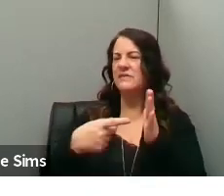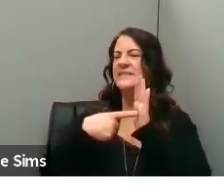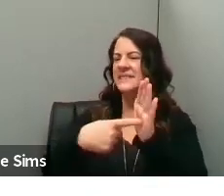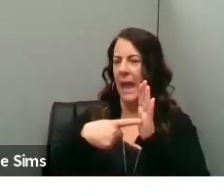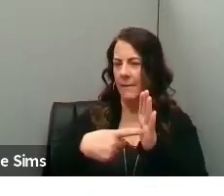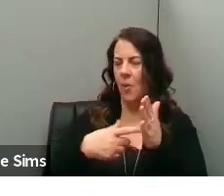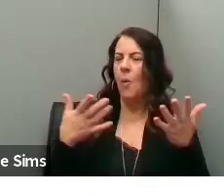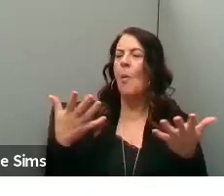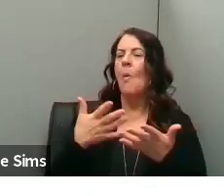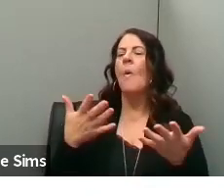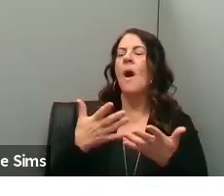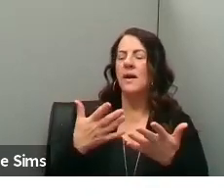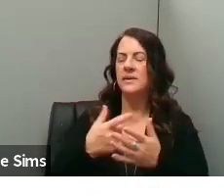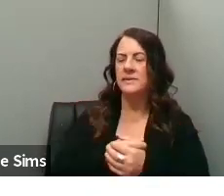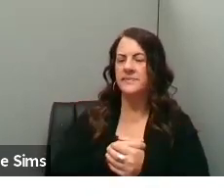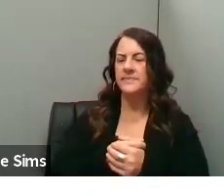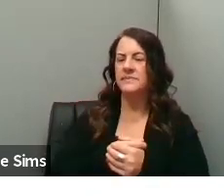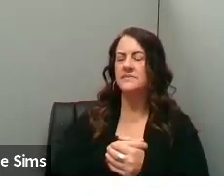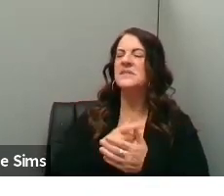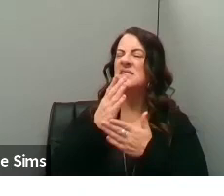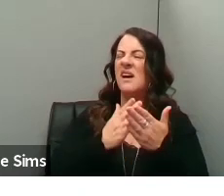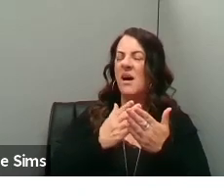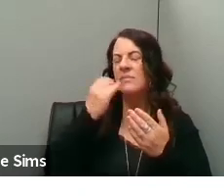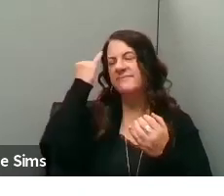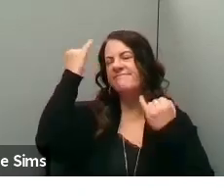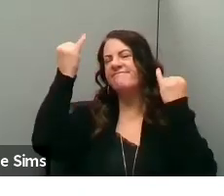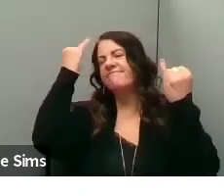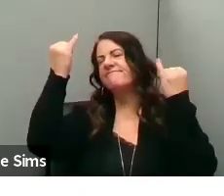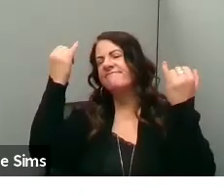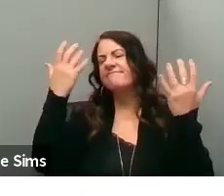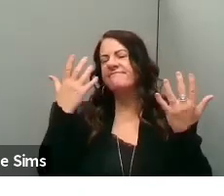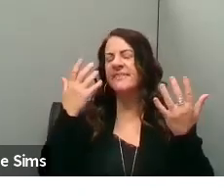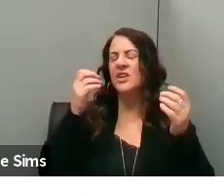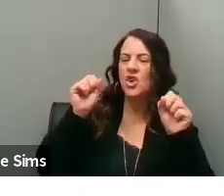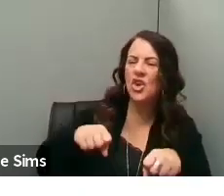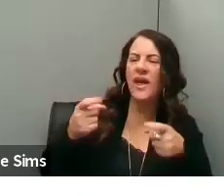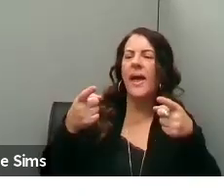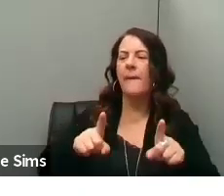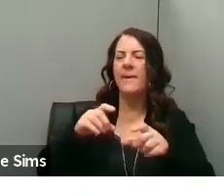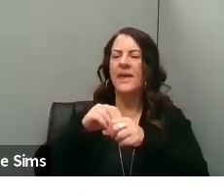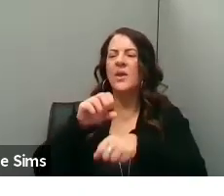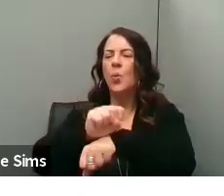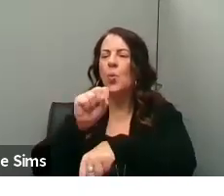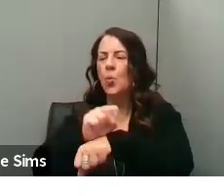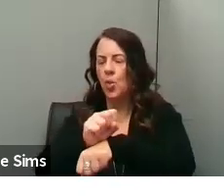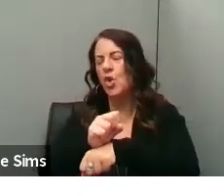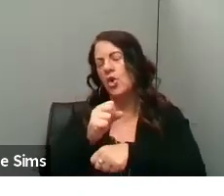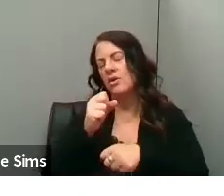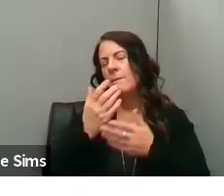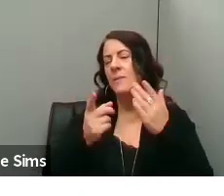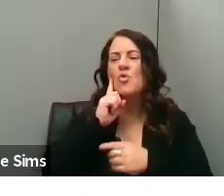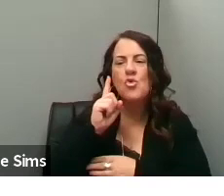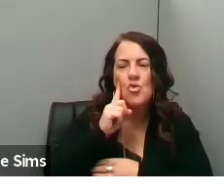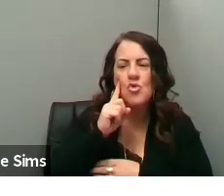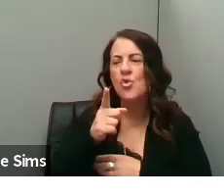as to some hypothetical situations that may occur, and instances that you may have heard of